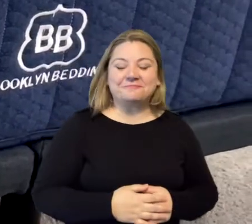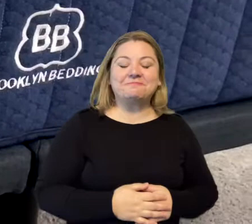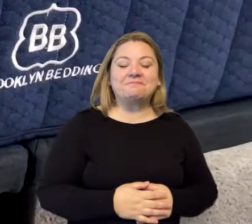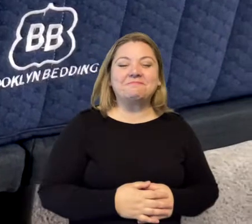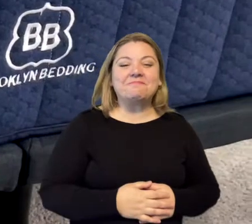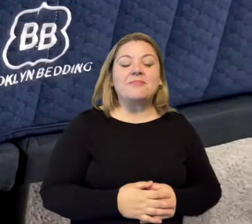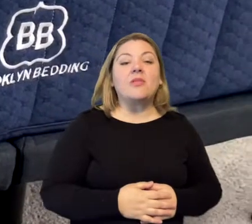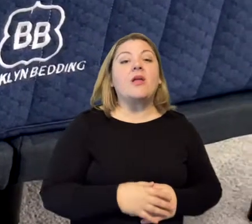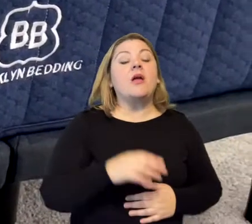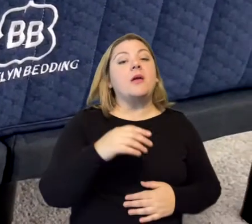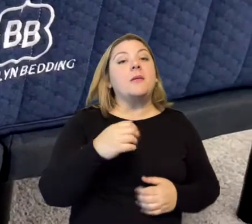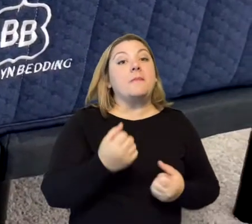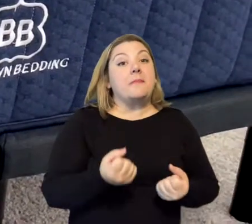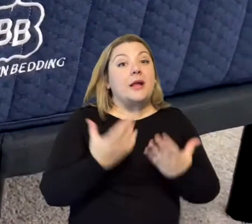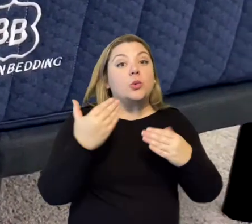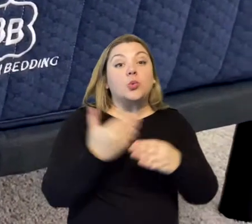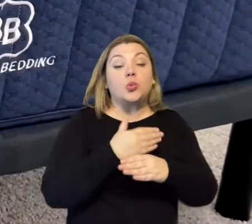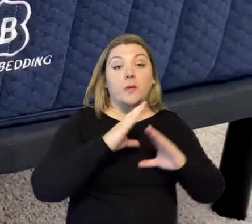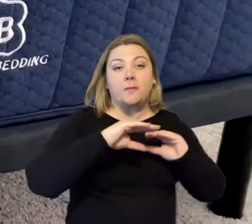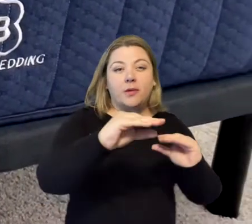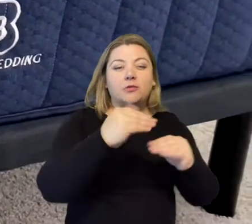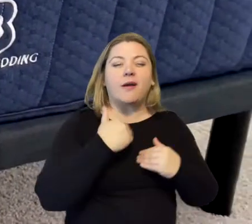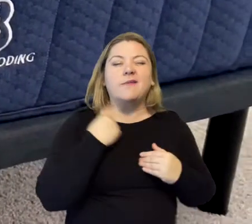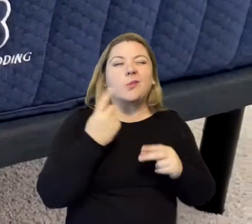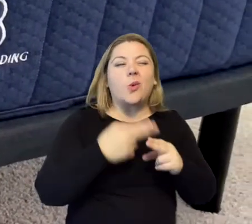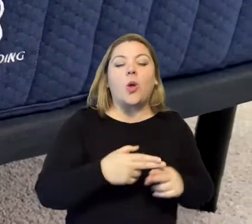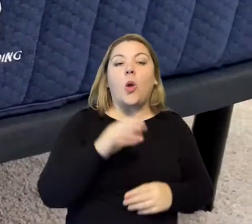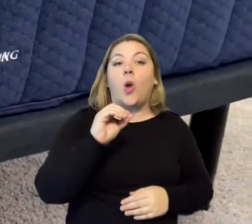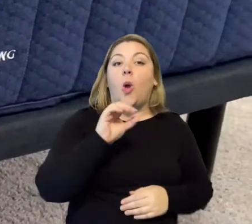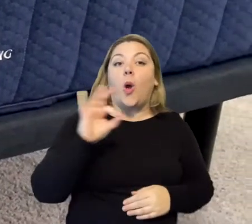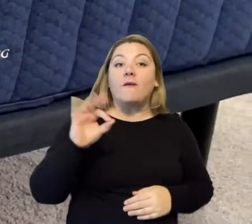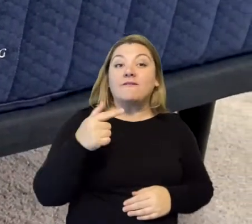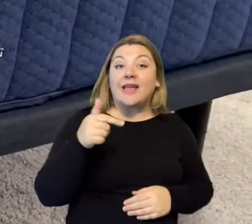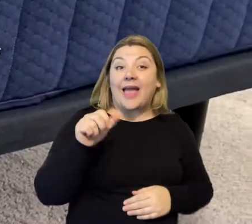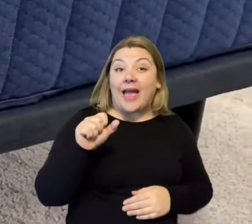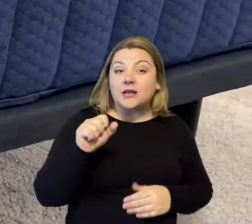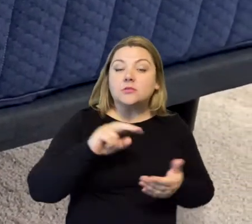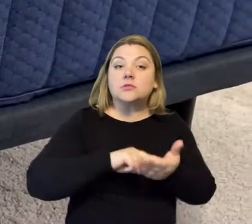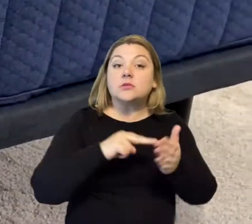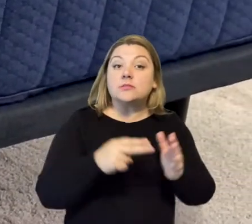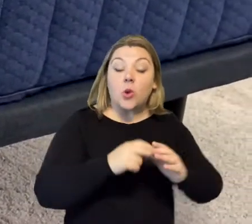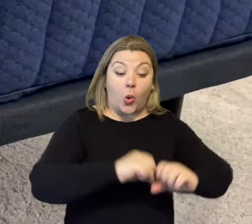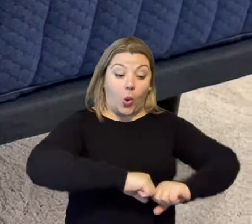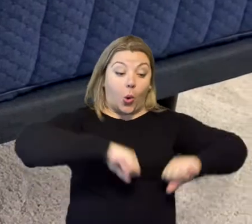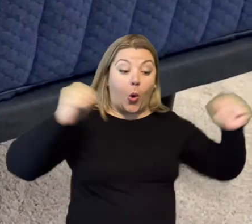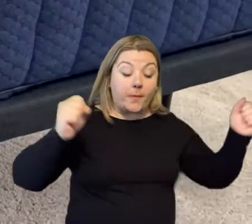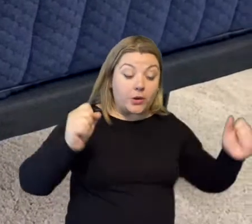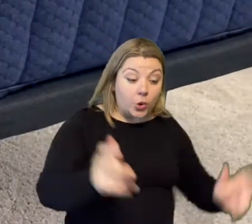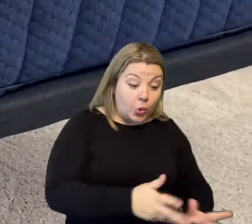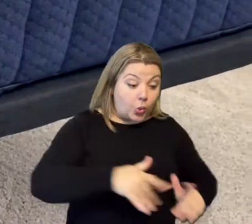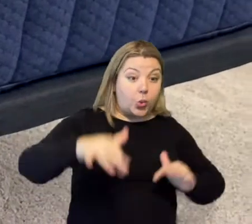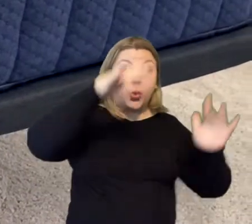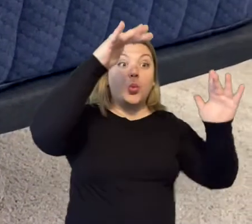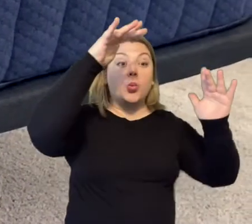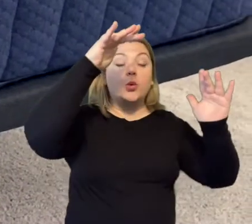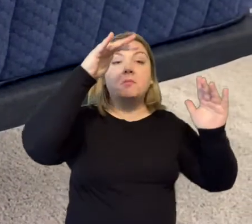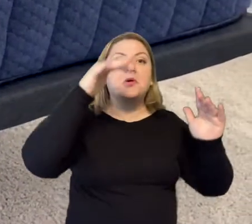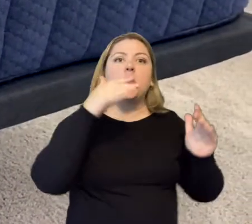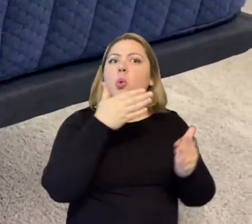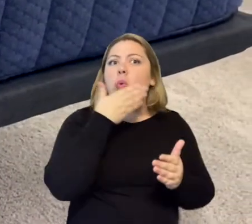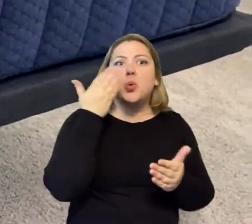of off-gassing. So the Brooklyn Aurora, when we opened it, it had hardly anything at all, which is really, really